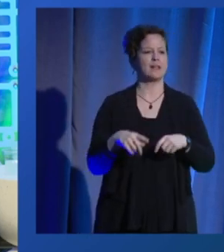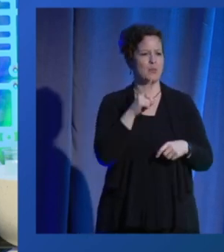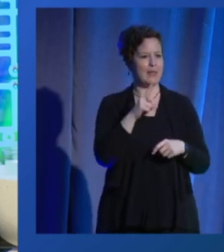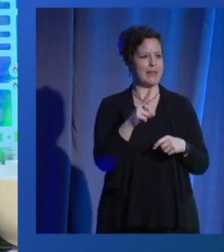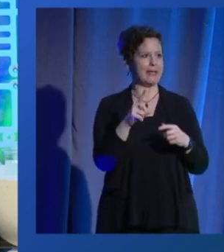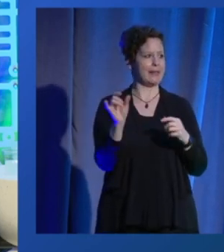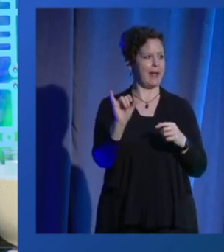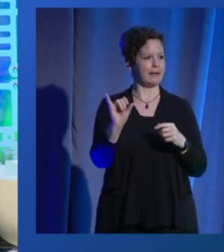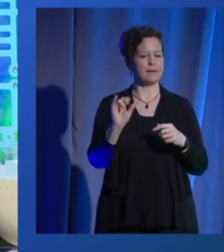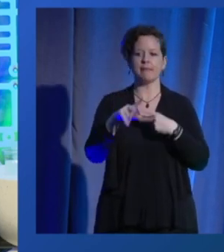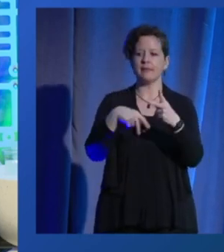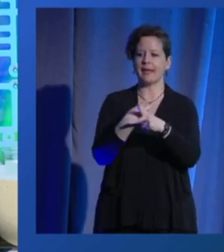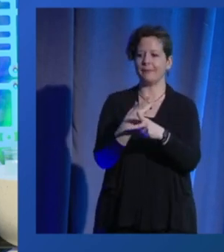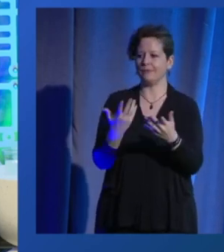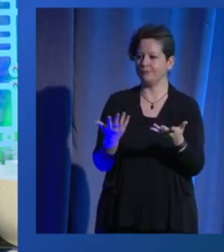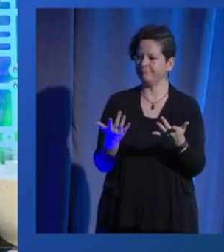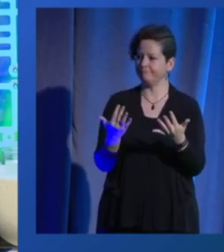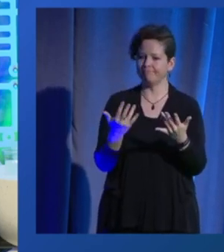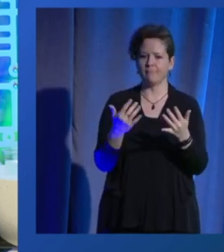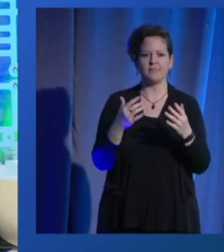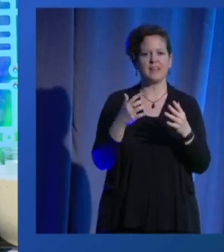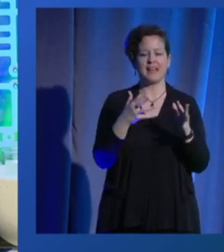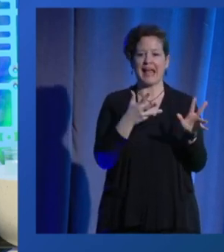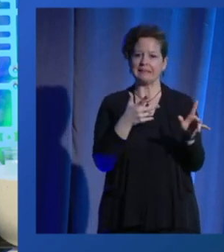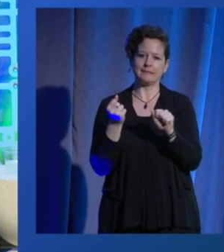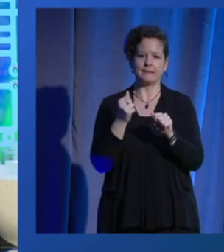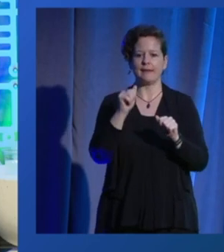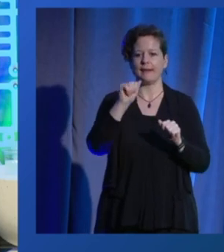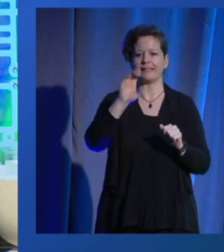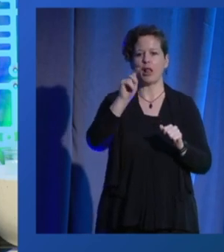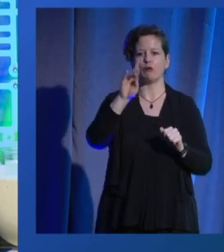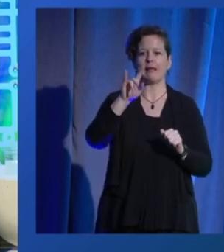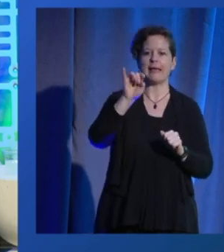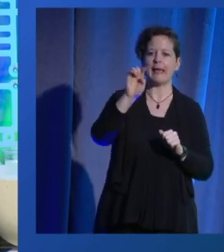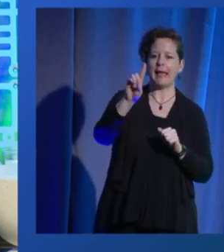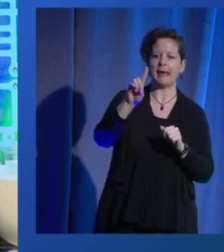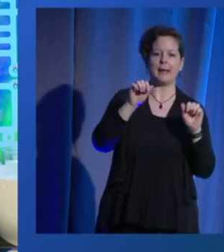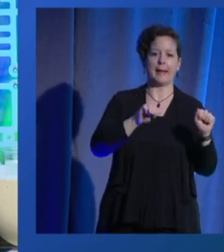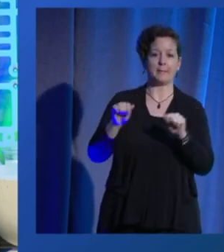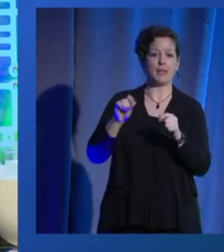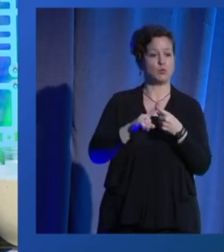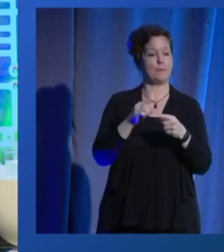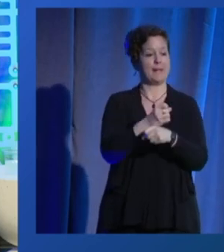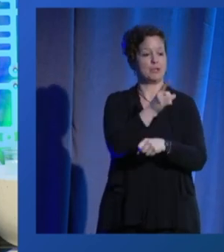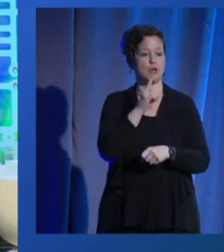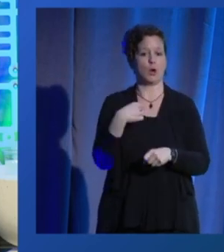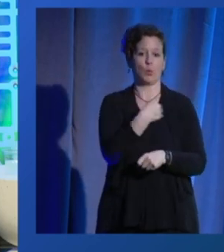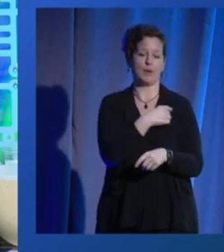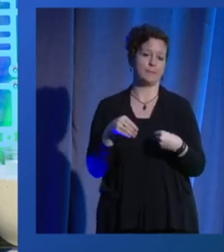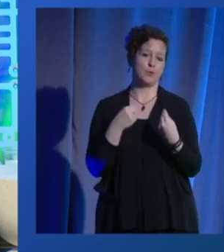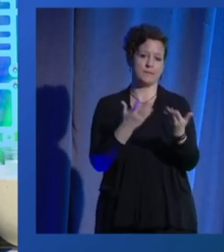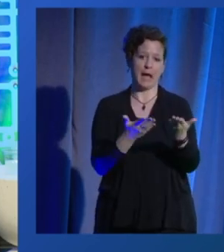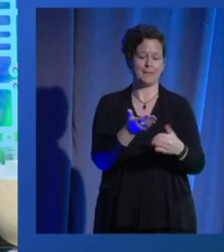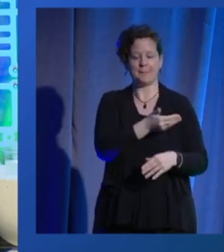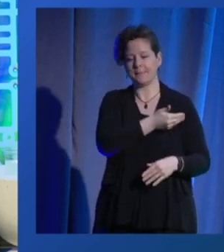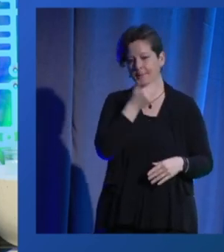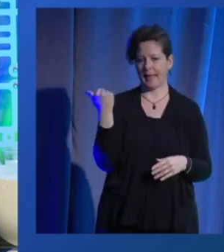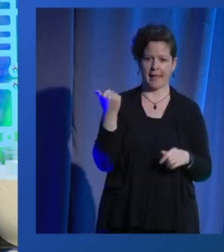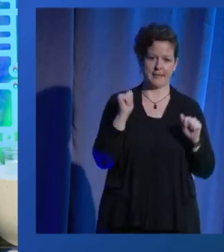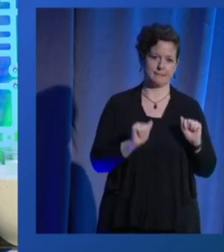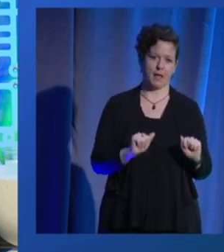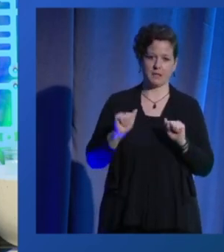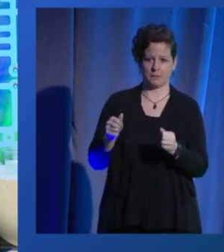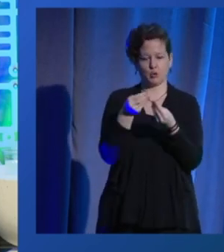the the kind of um accelerated capabilities to ensure that we are providing the best